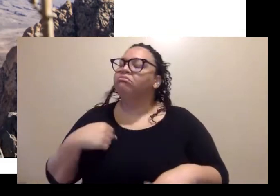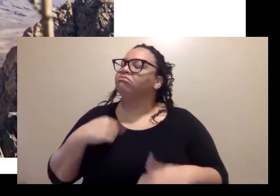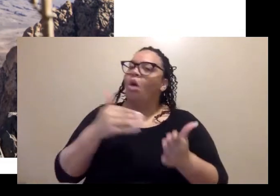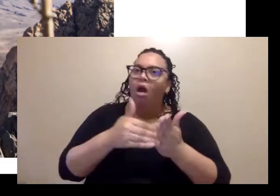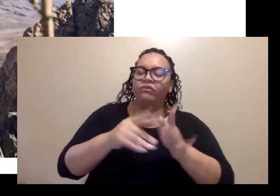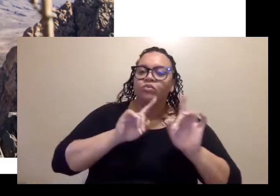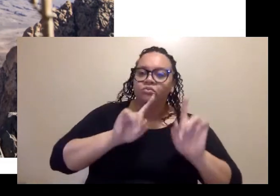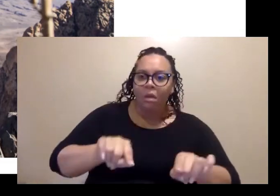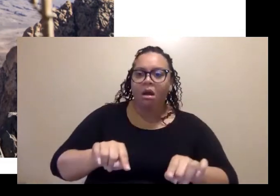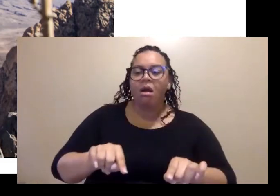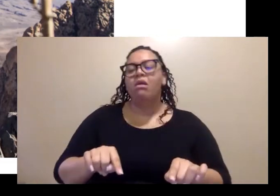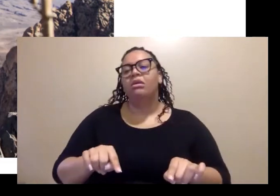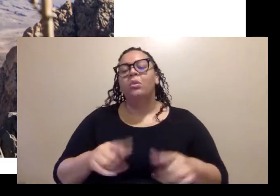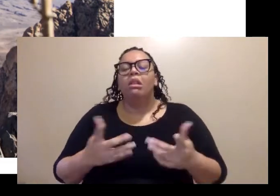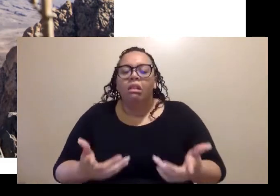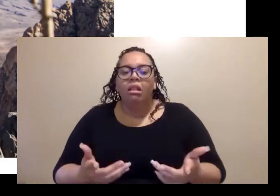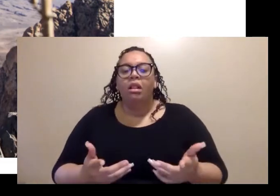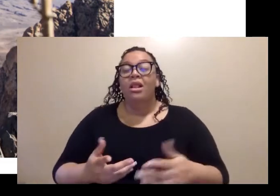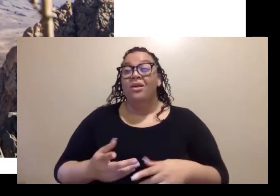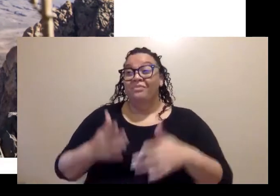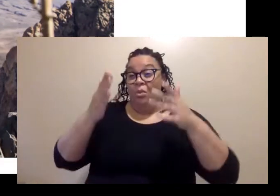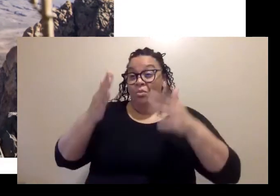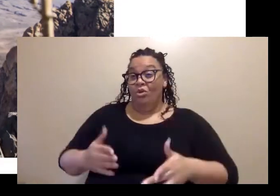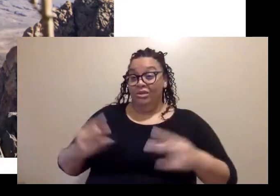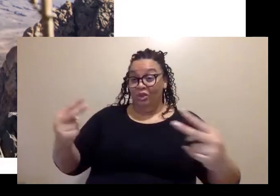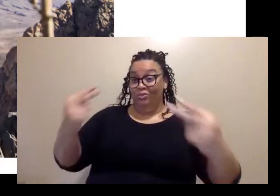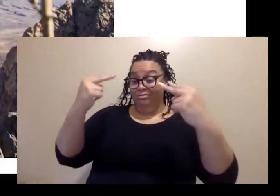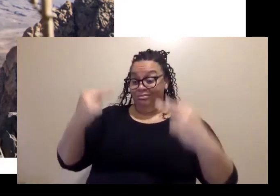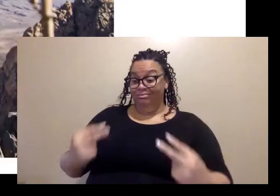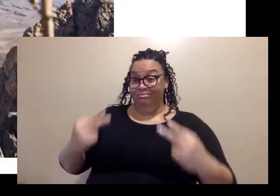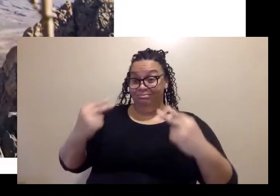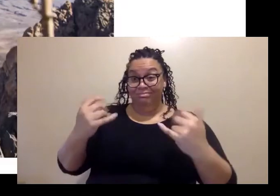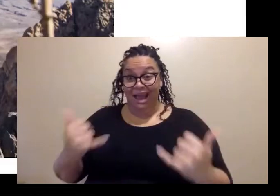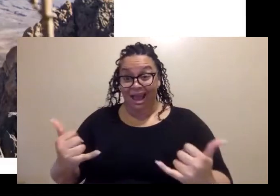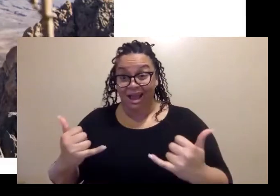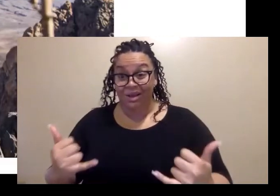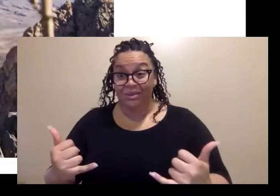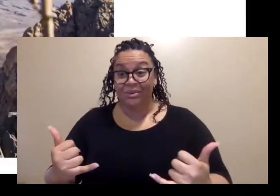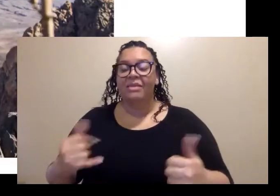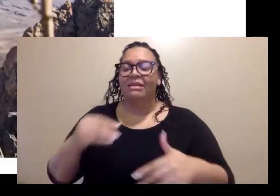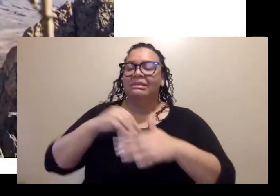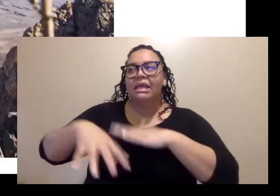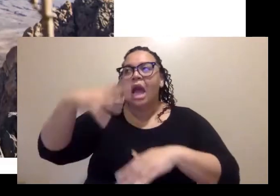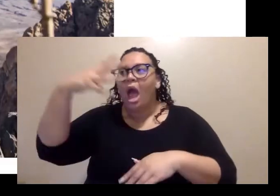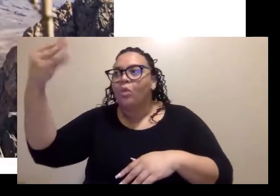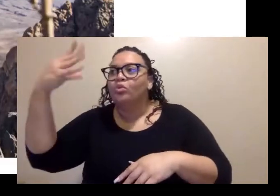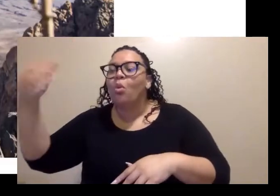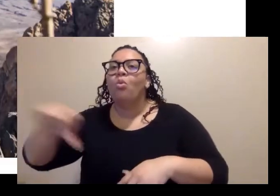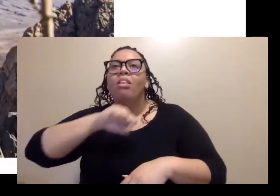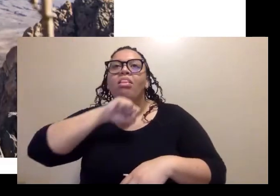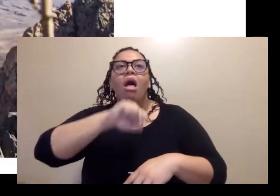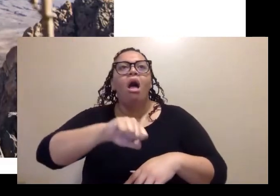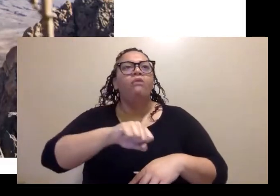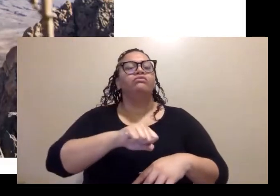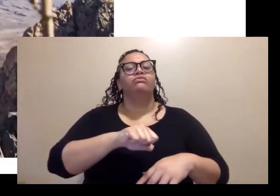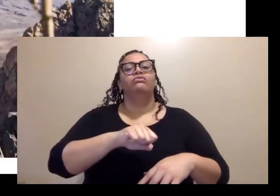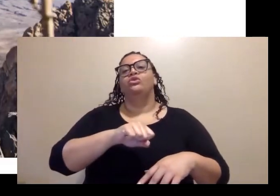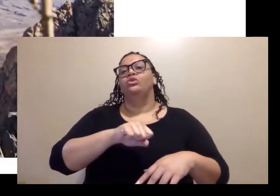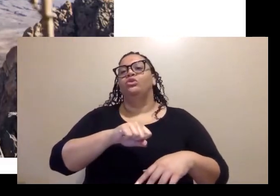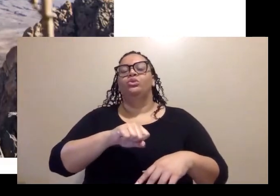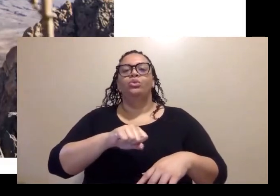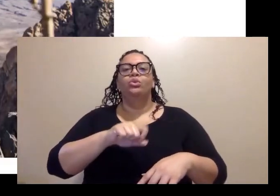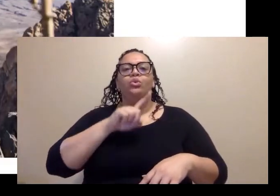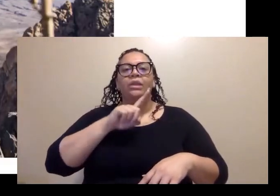that the person that you see today that is in the outdoors and that loves to take